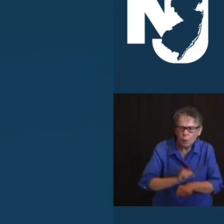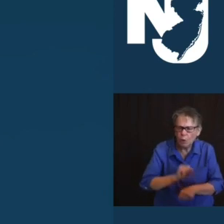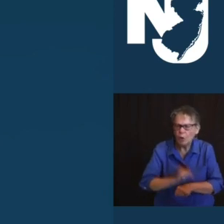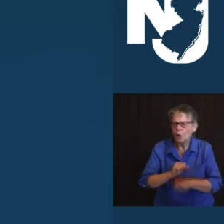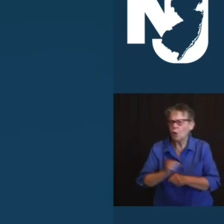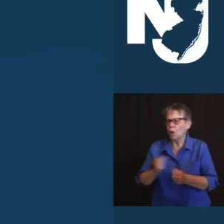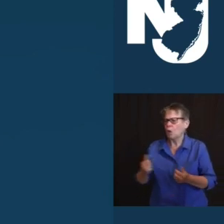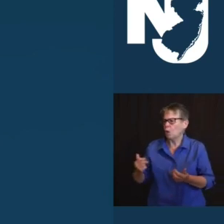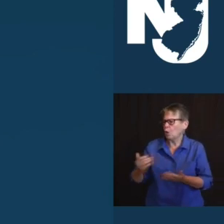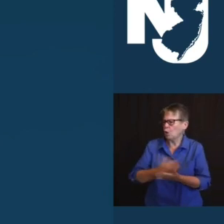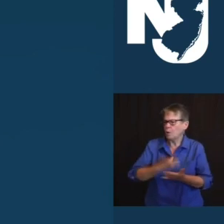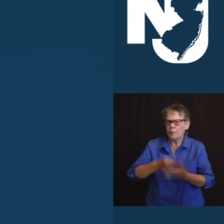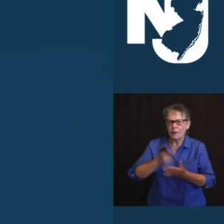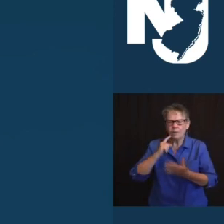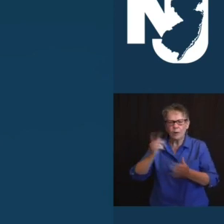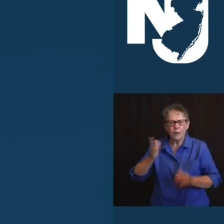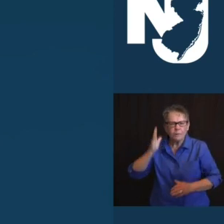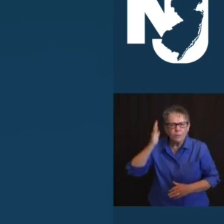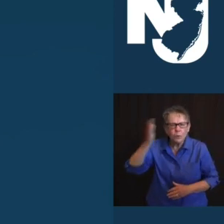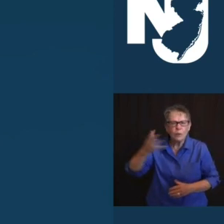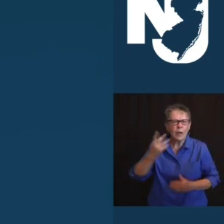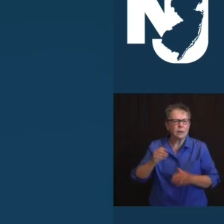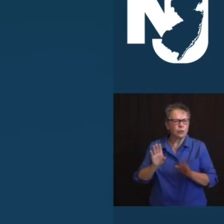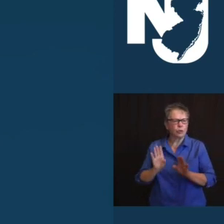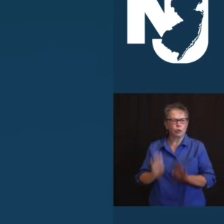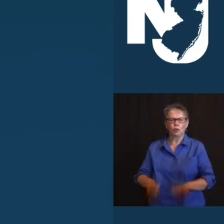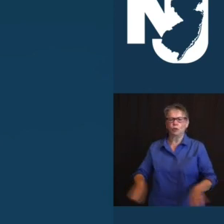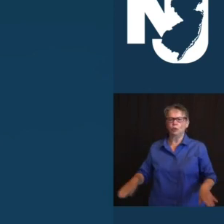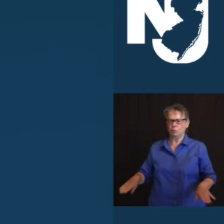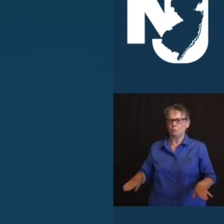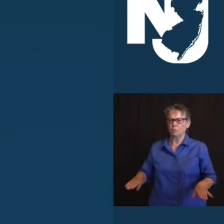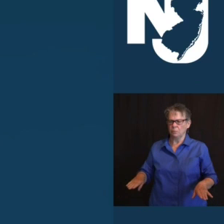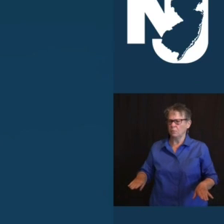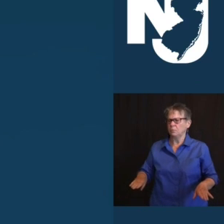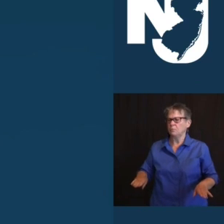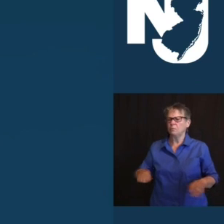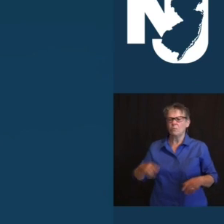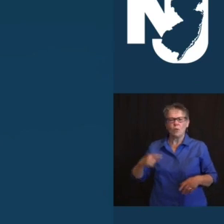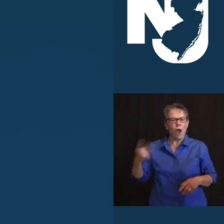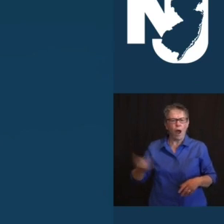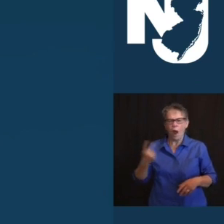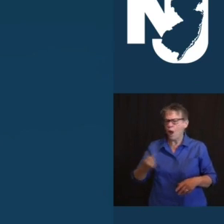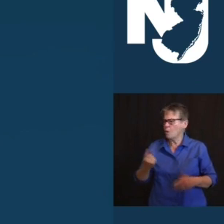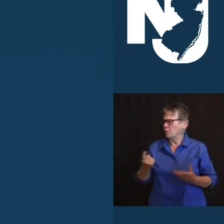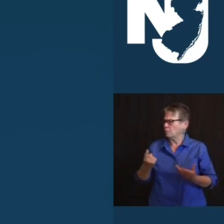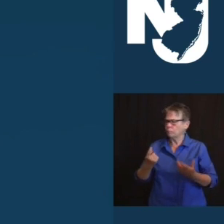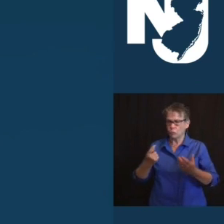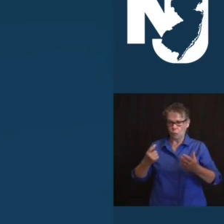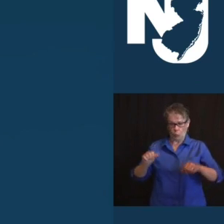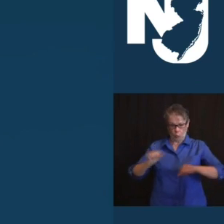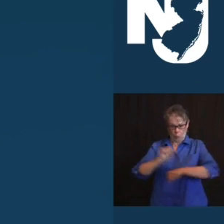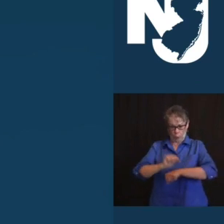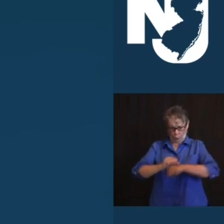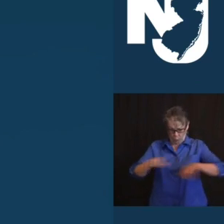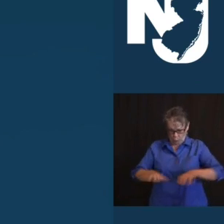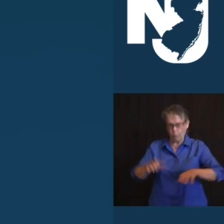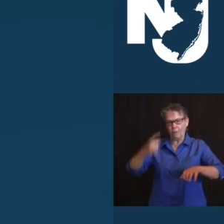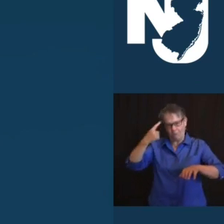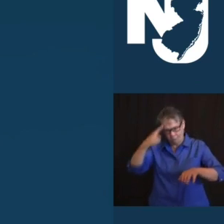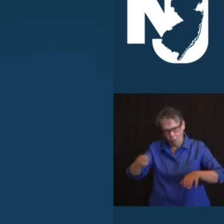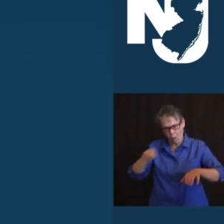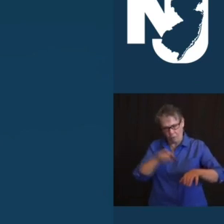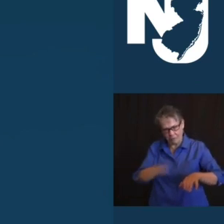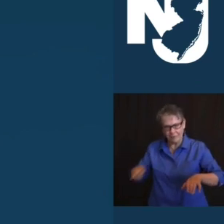children. Doing more to help his children was always his passion. And when COVID-19 struck, in fact, he was studying